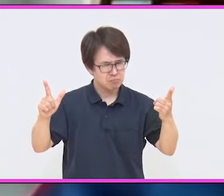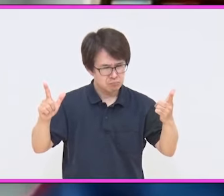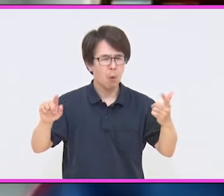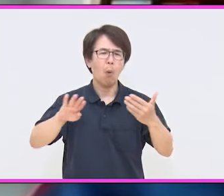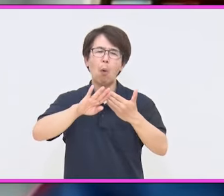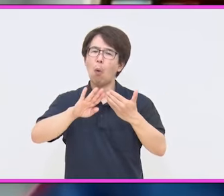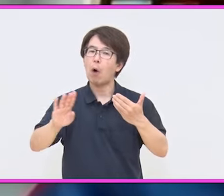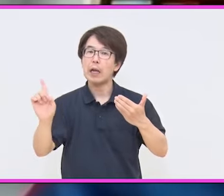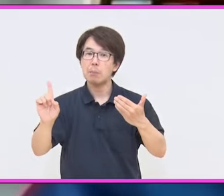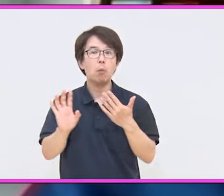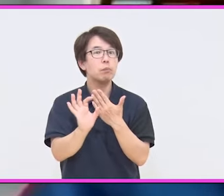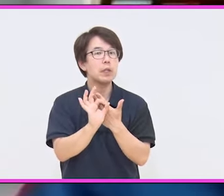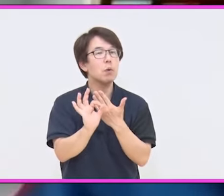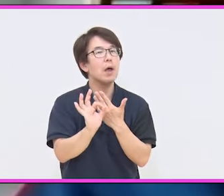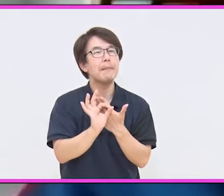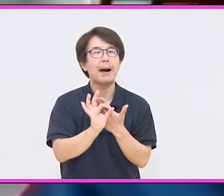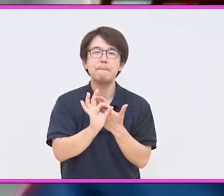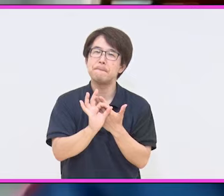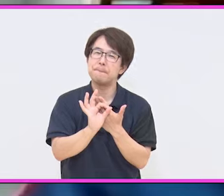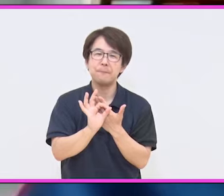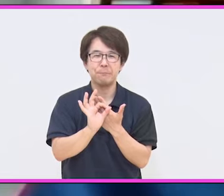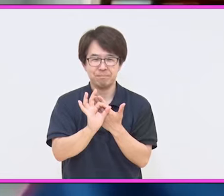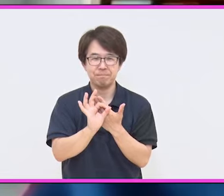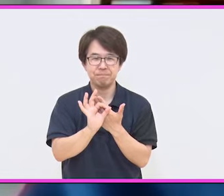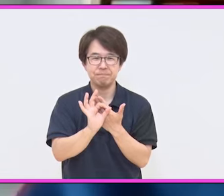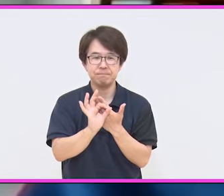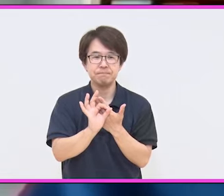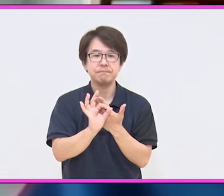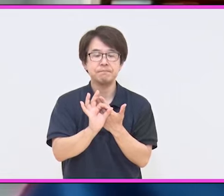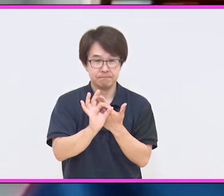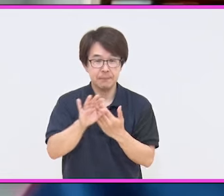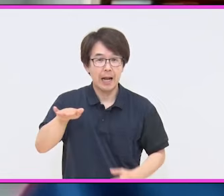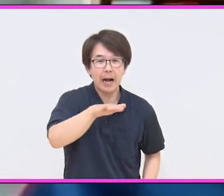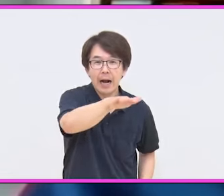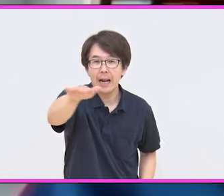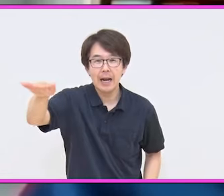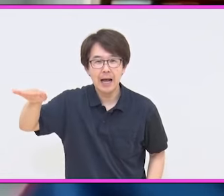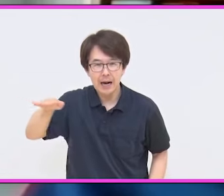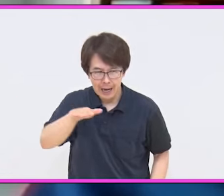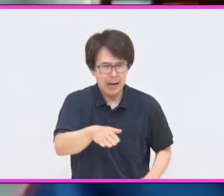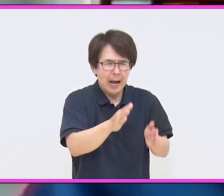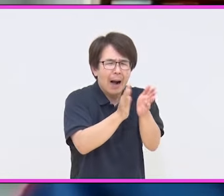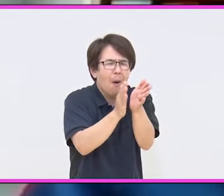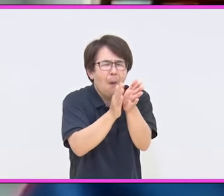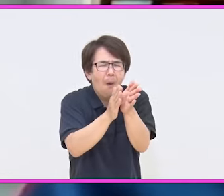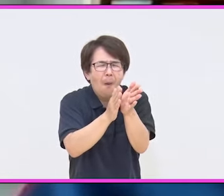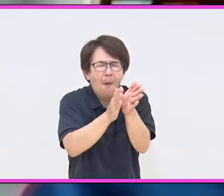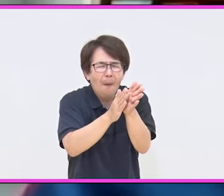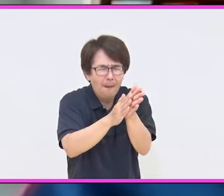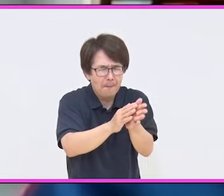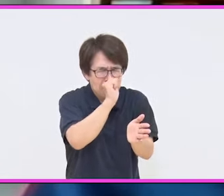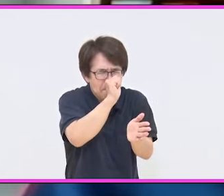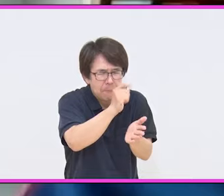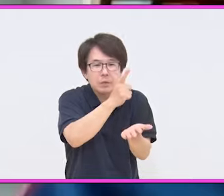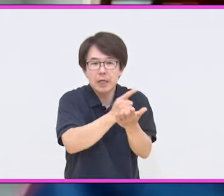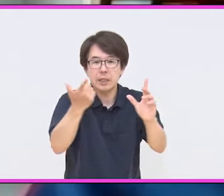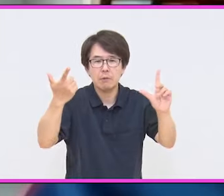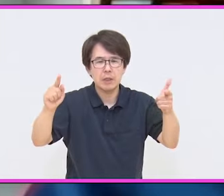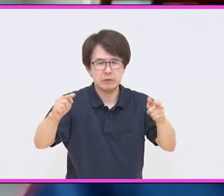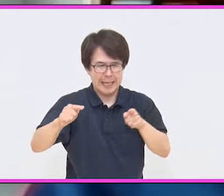that it was shown, but also the fact that they weren't afraid to criticize as well